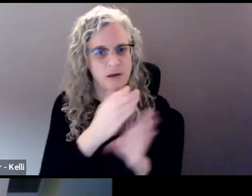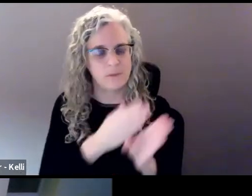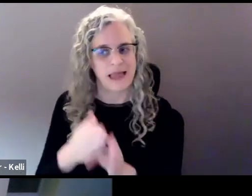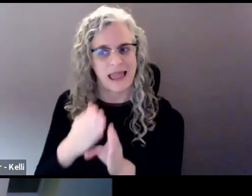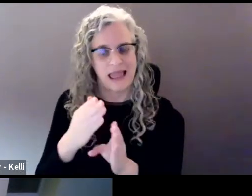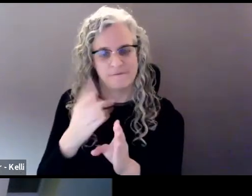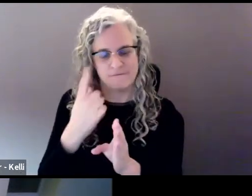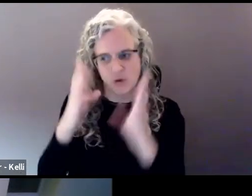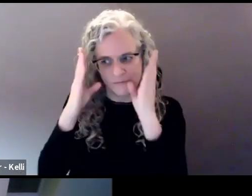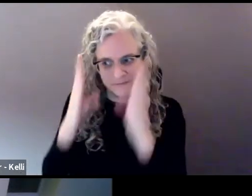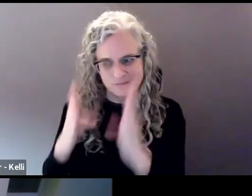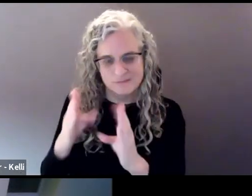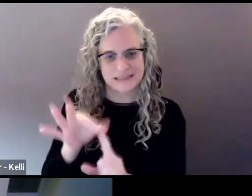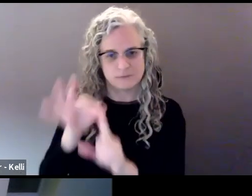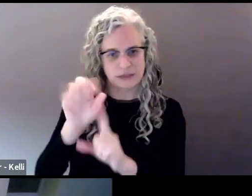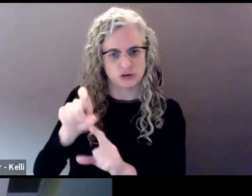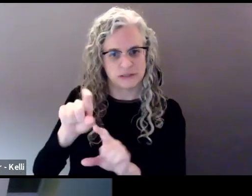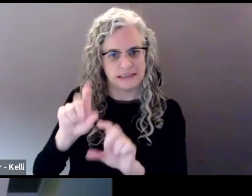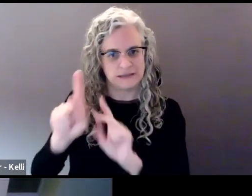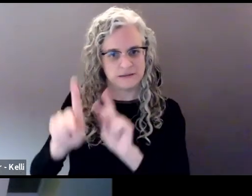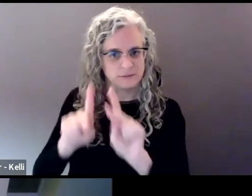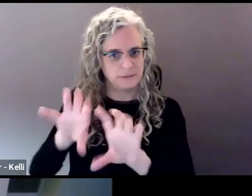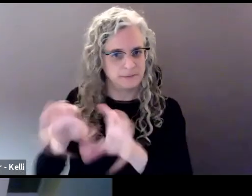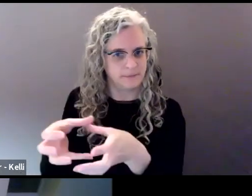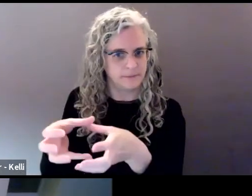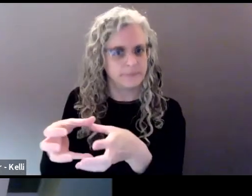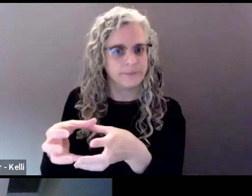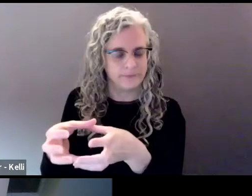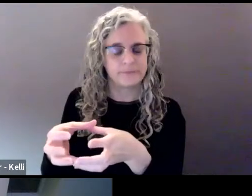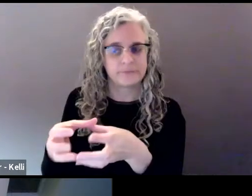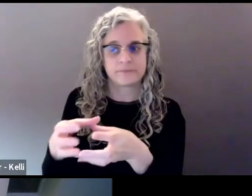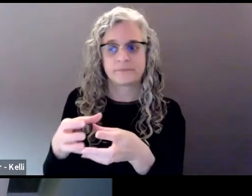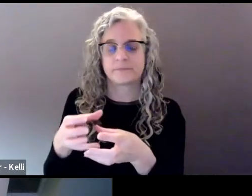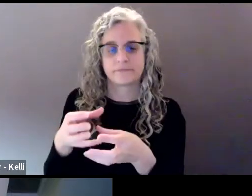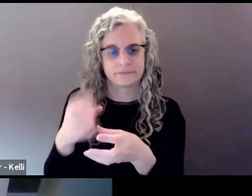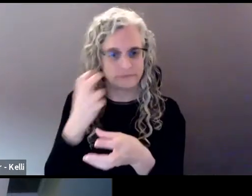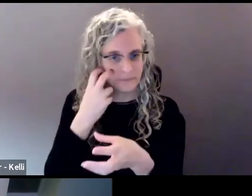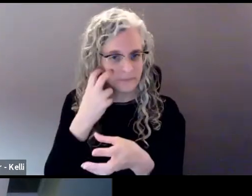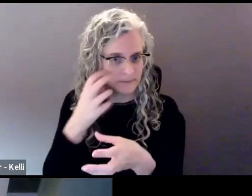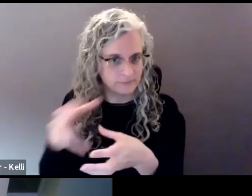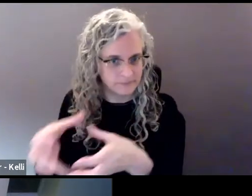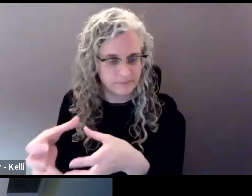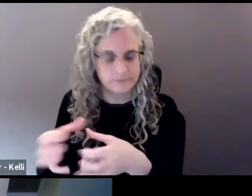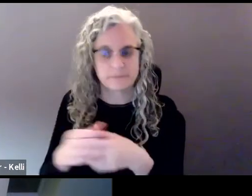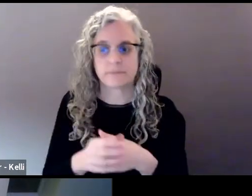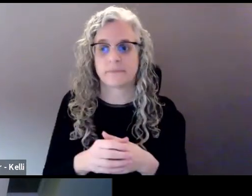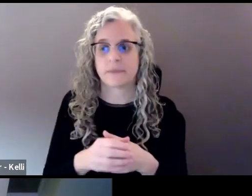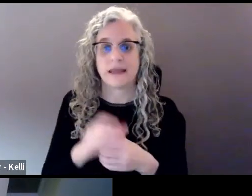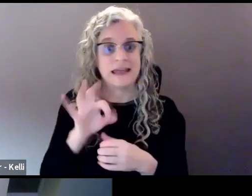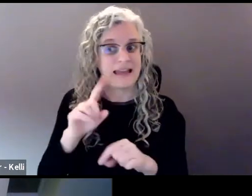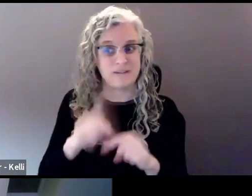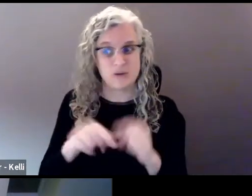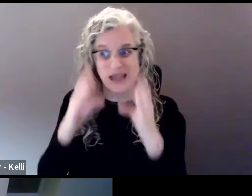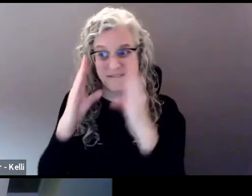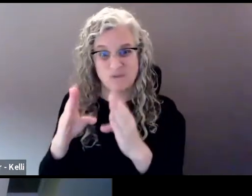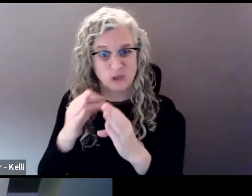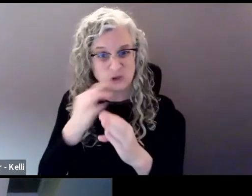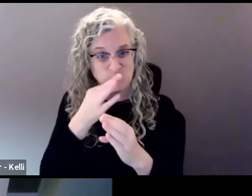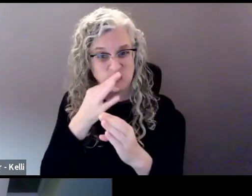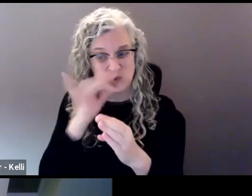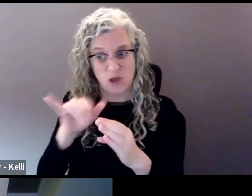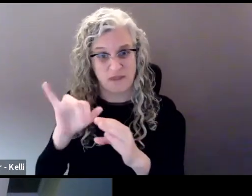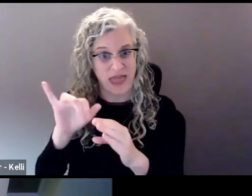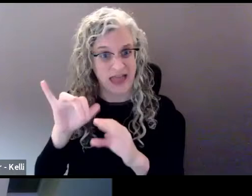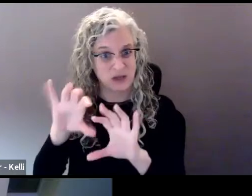needs population. If you're unable to handle this soon, I'm afraid these